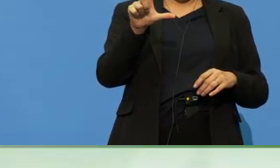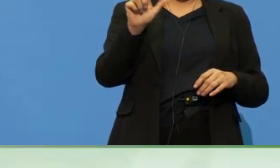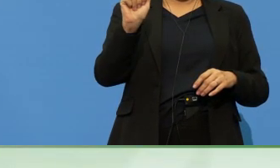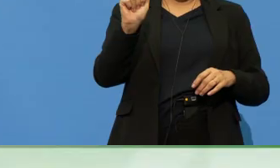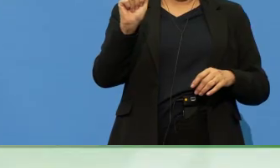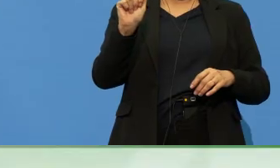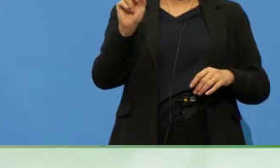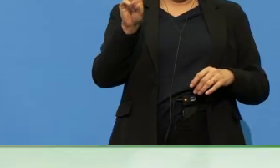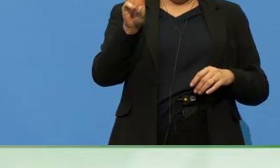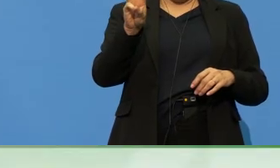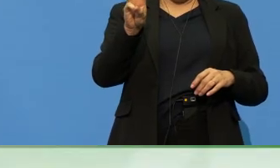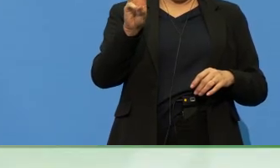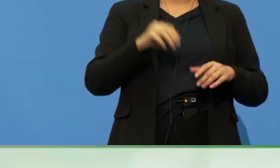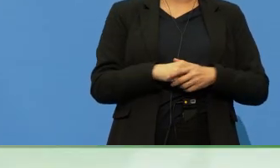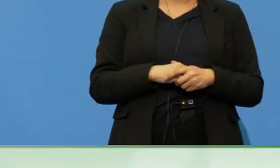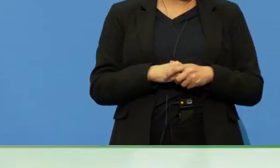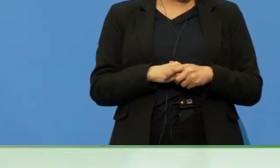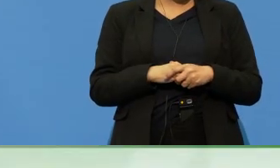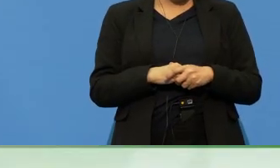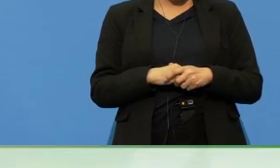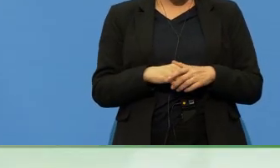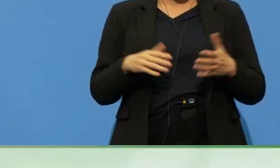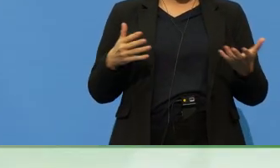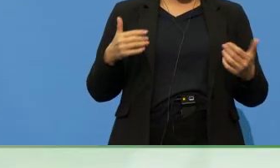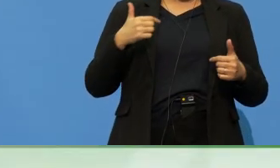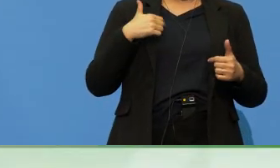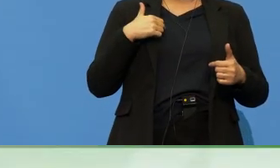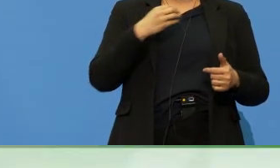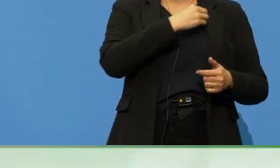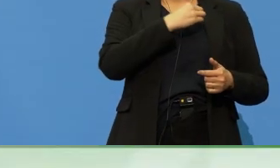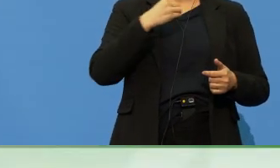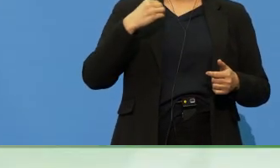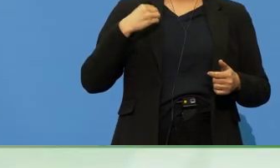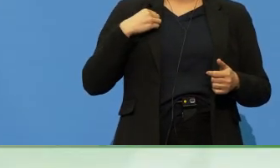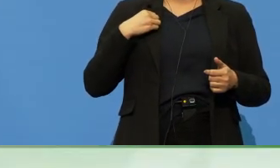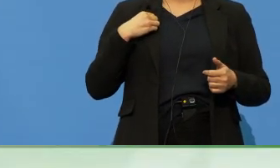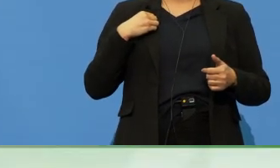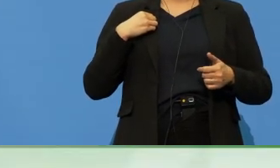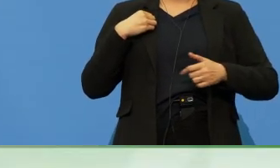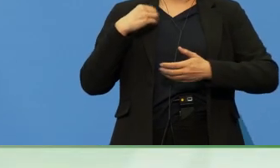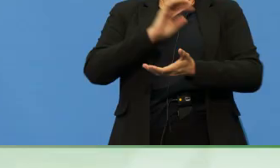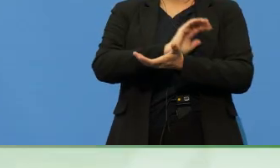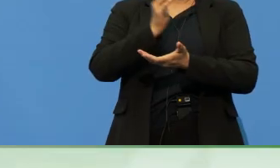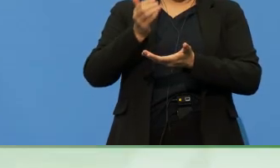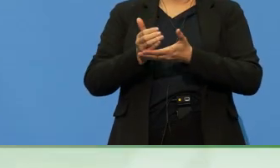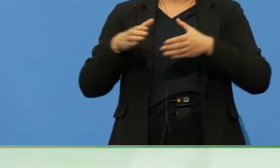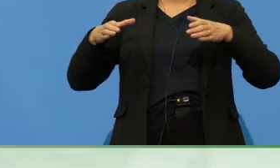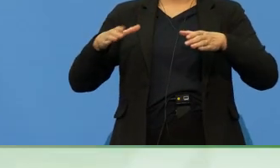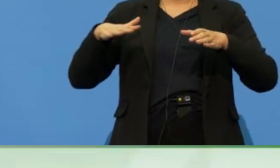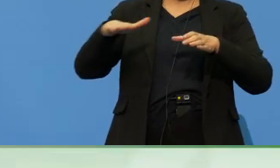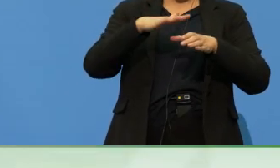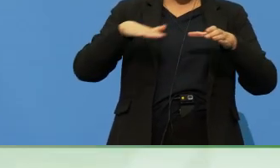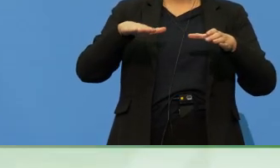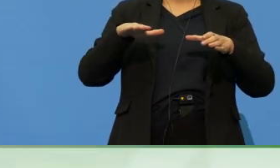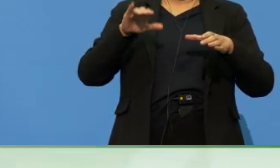world. I'm Jarek Bogucki from Polish Foundation Integracja. We